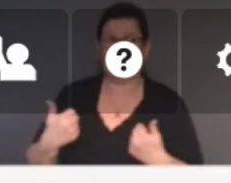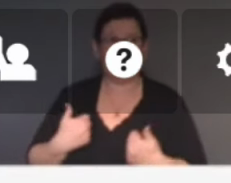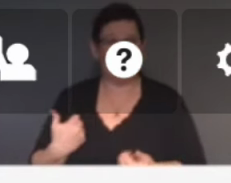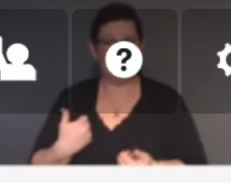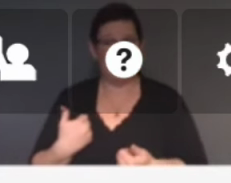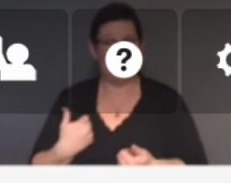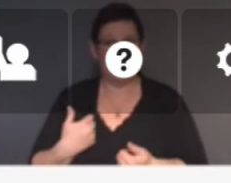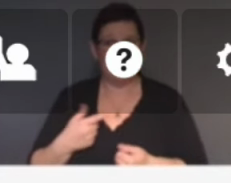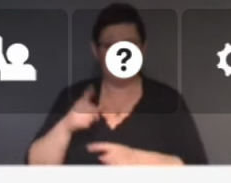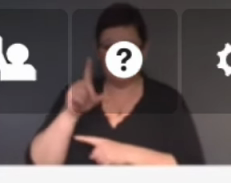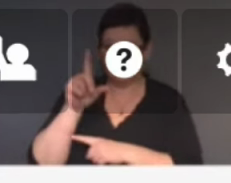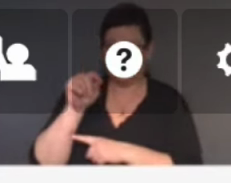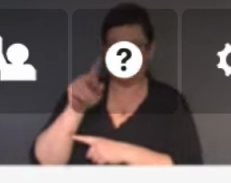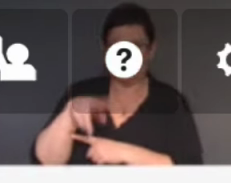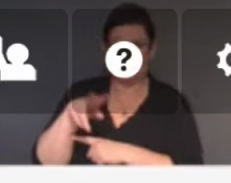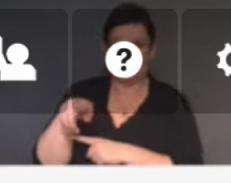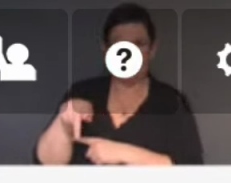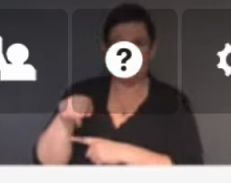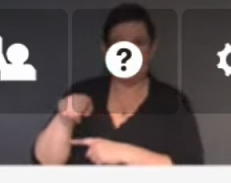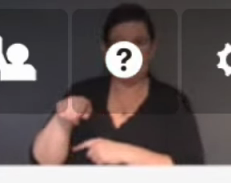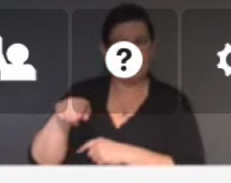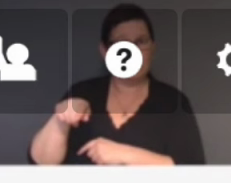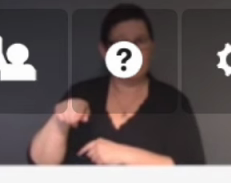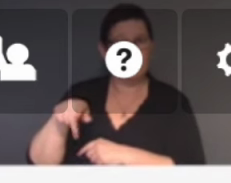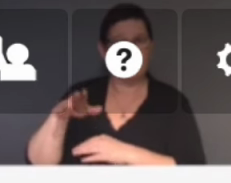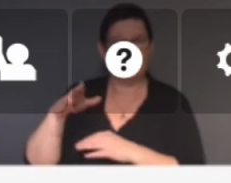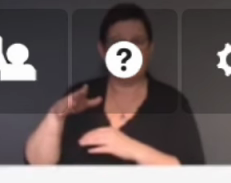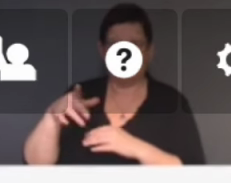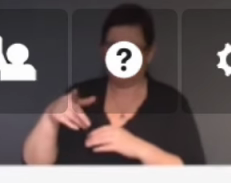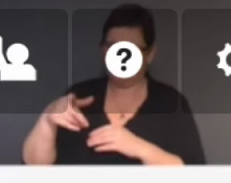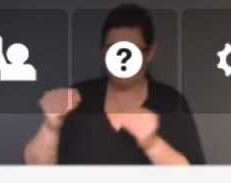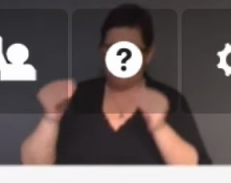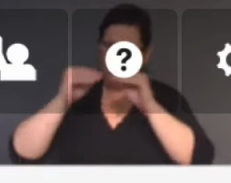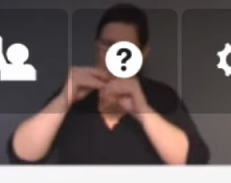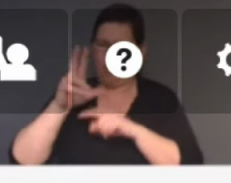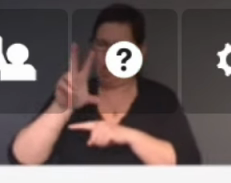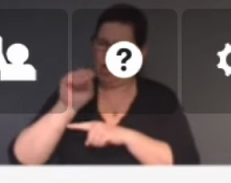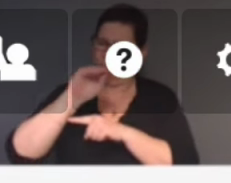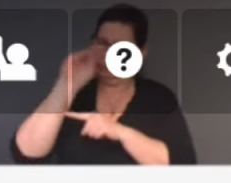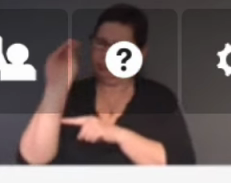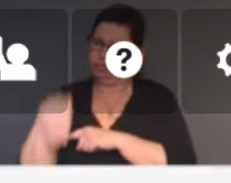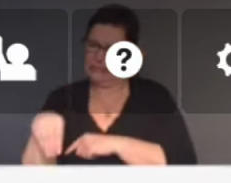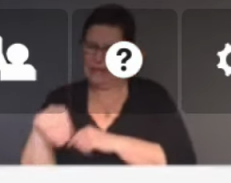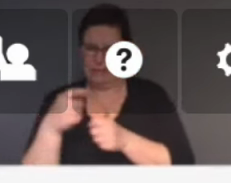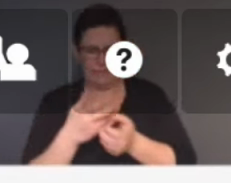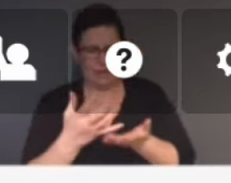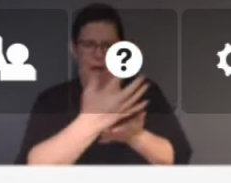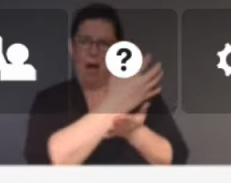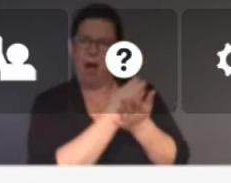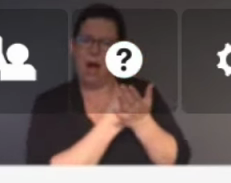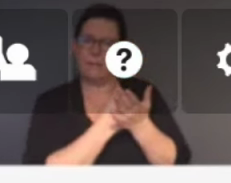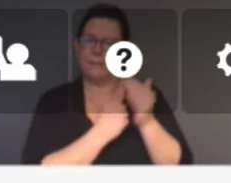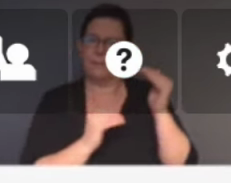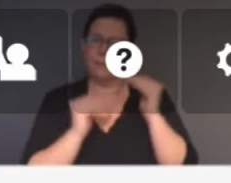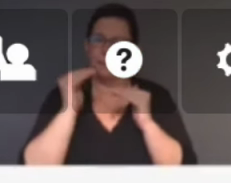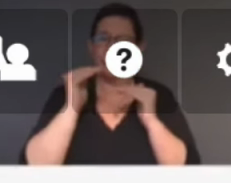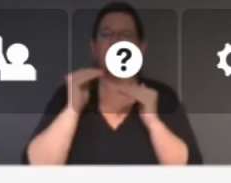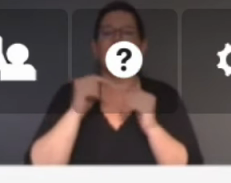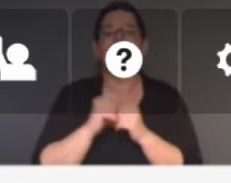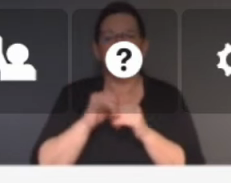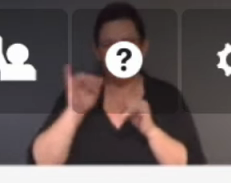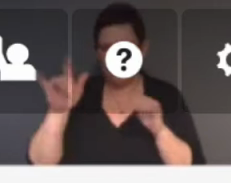adjusted family net income. As part of the eligibility criteria, you